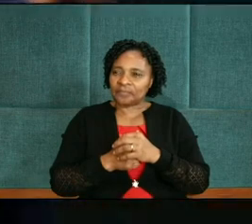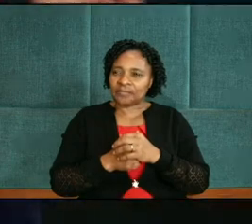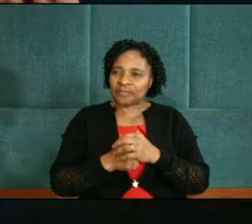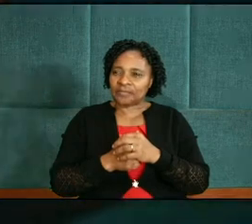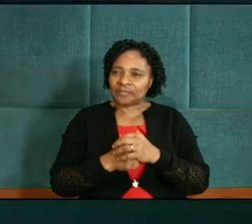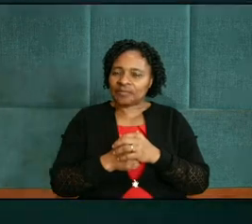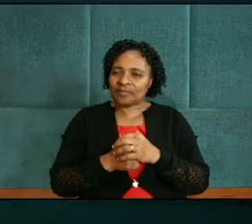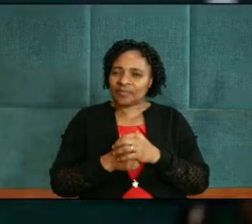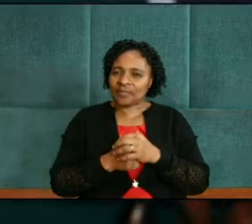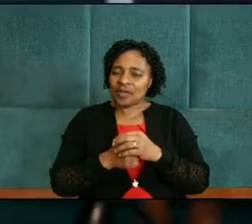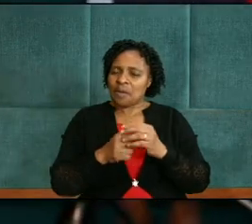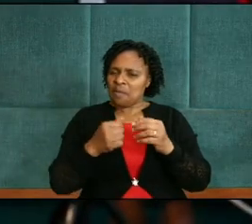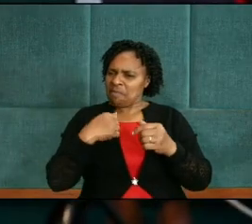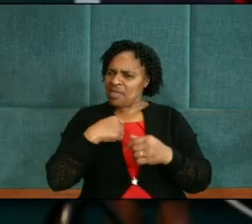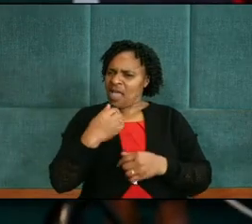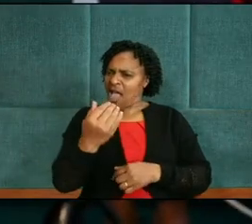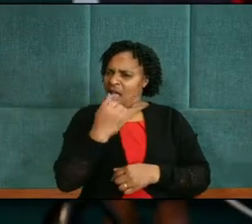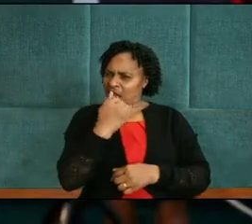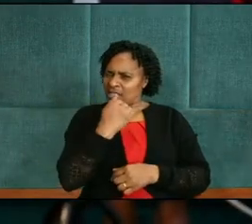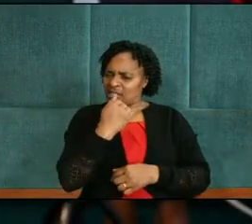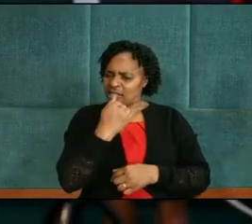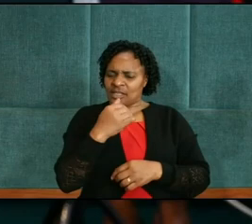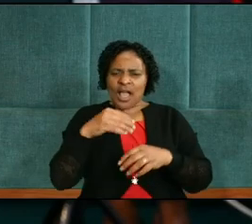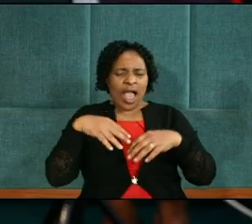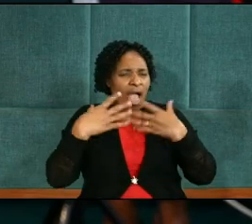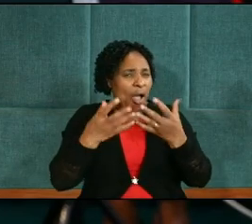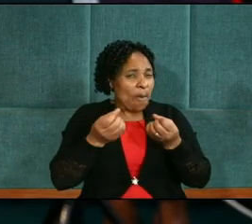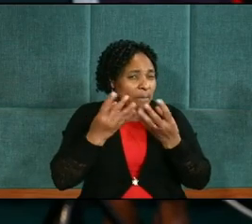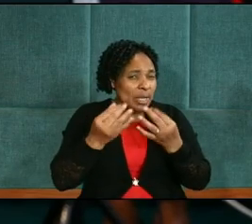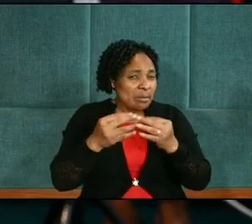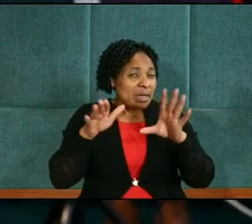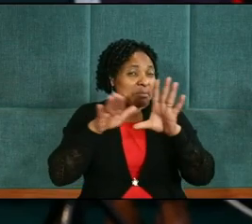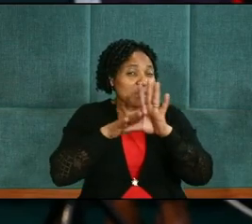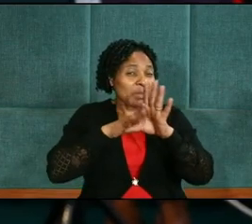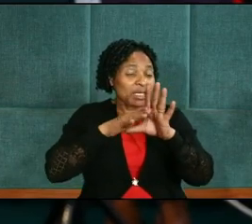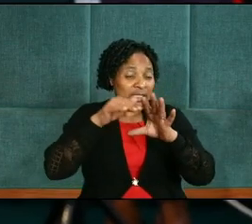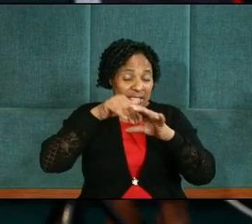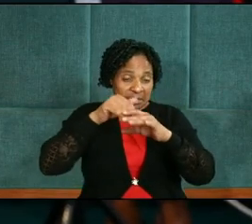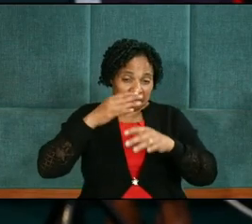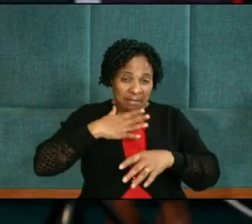And I begin to ask myself, how many members in my church